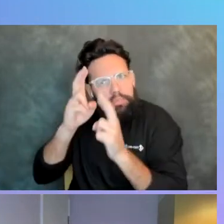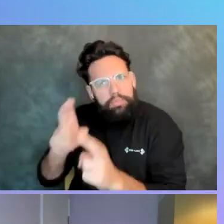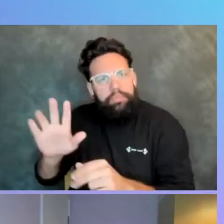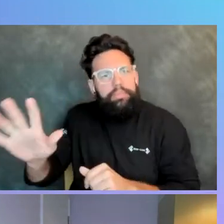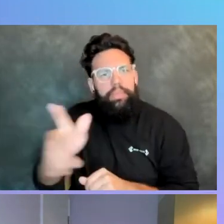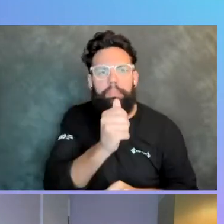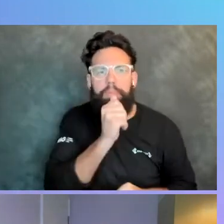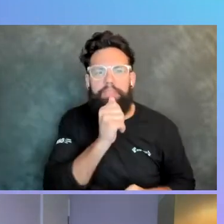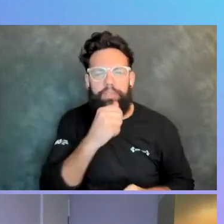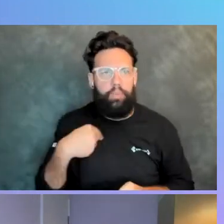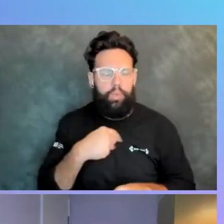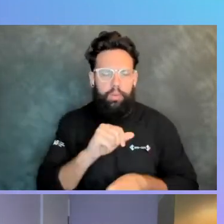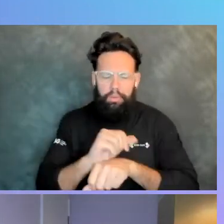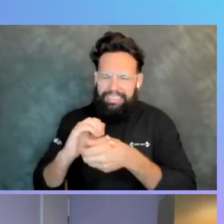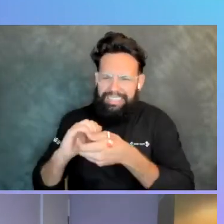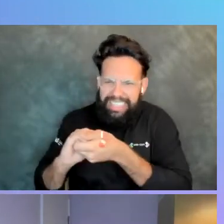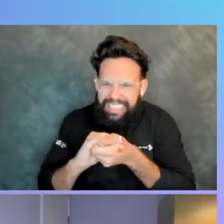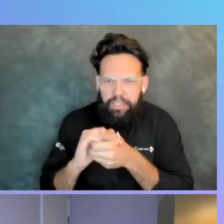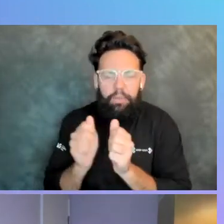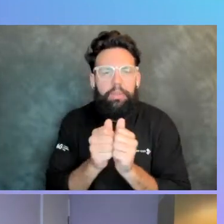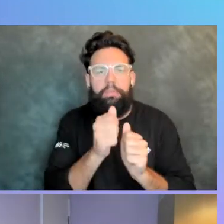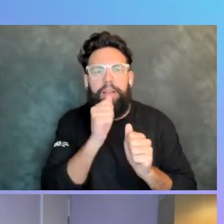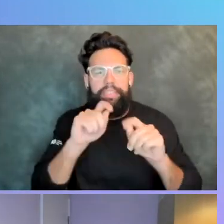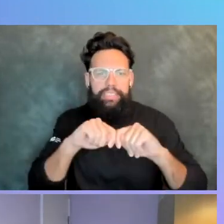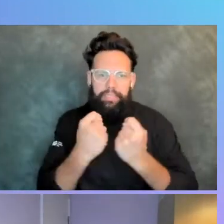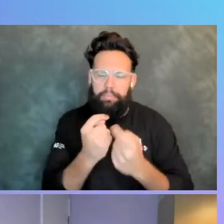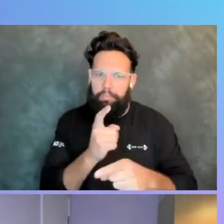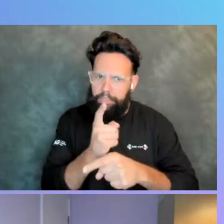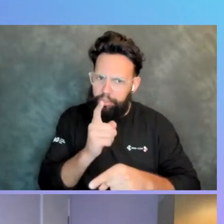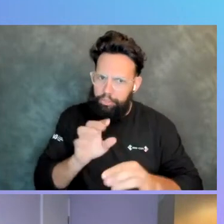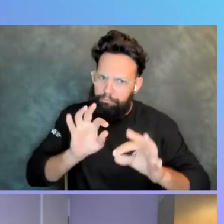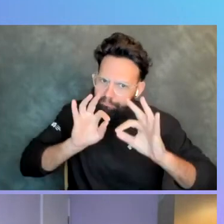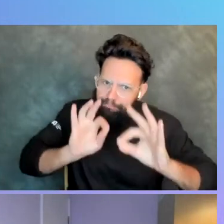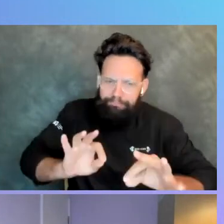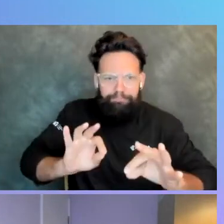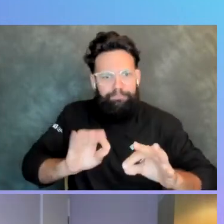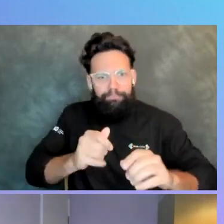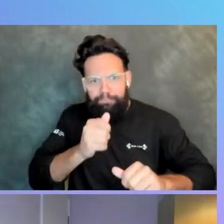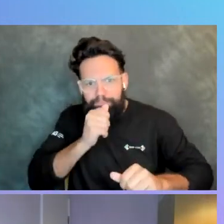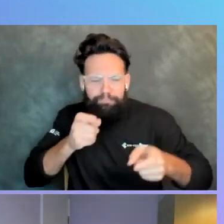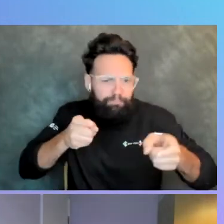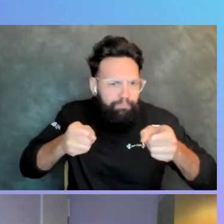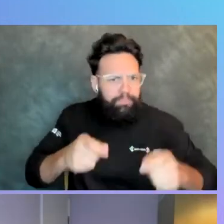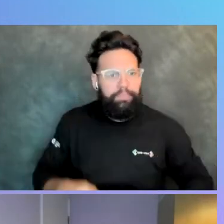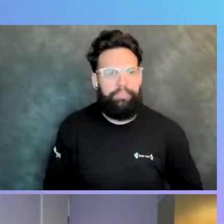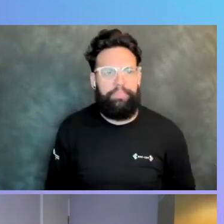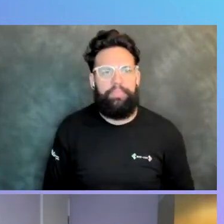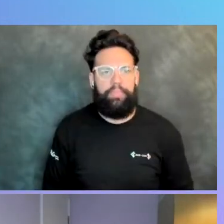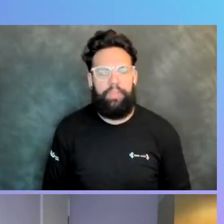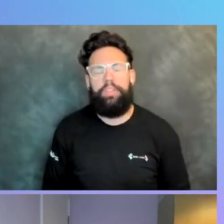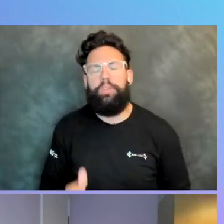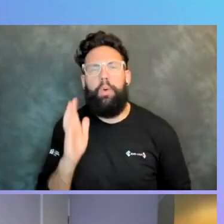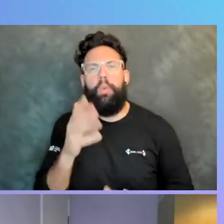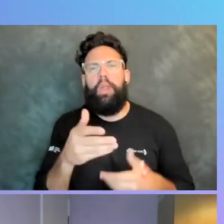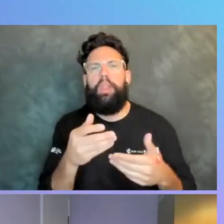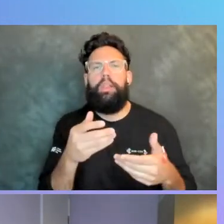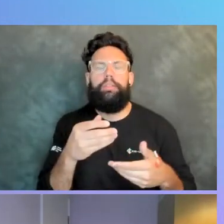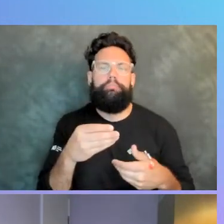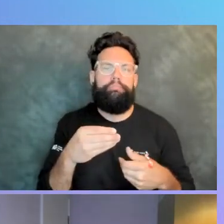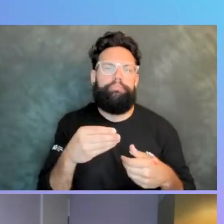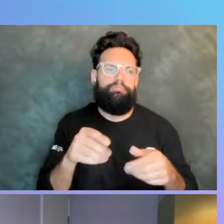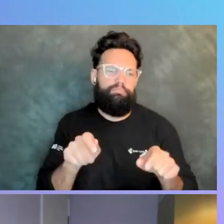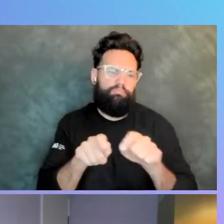privacy team around this. I have a good example of that too. So I'll be sharing a clip in a few slides' time where a